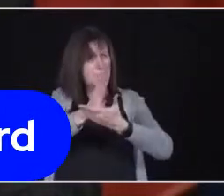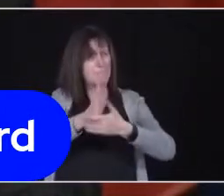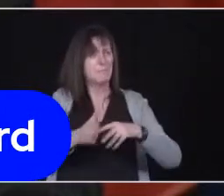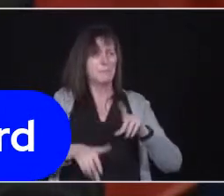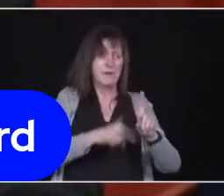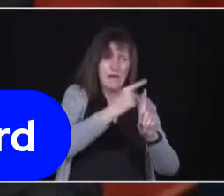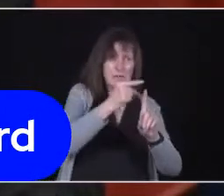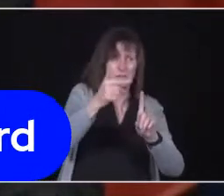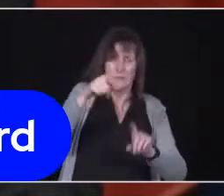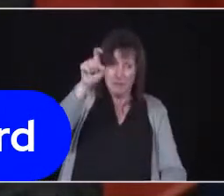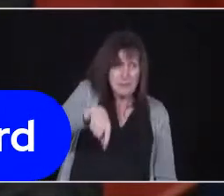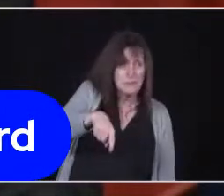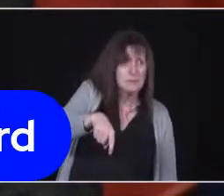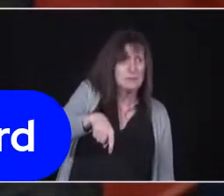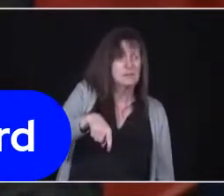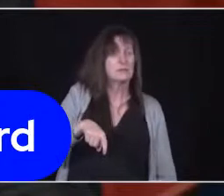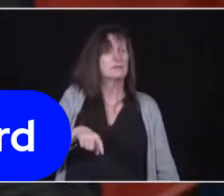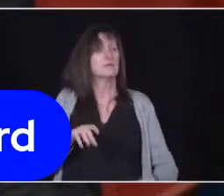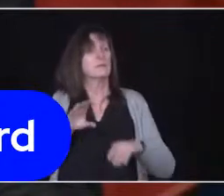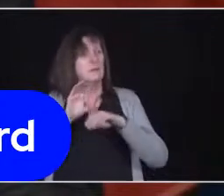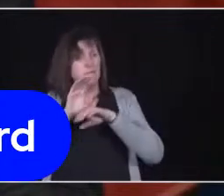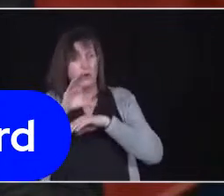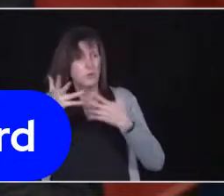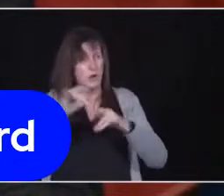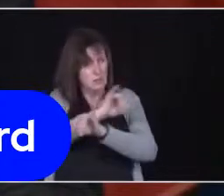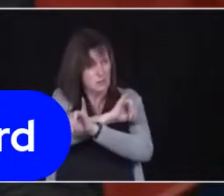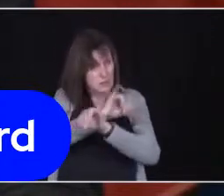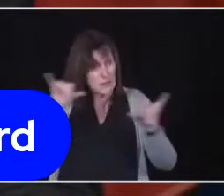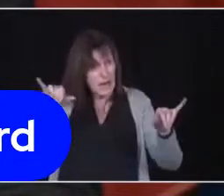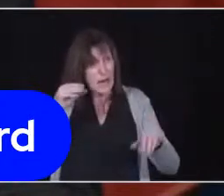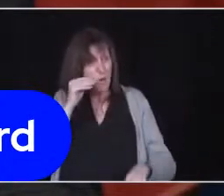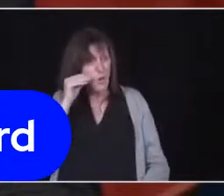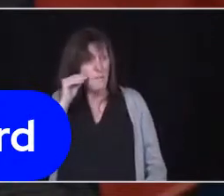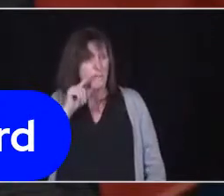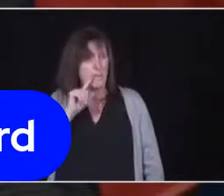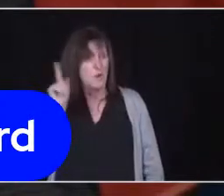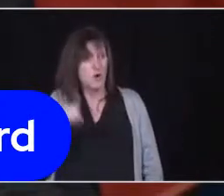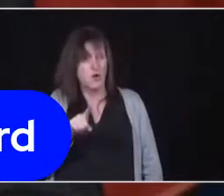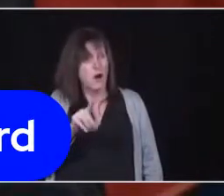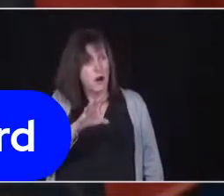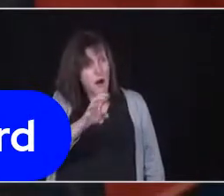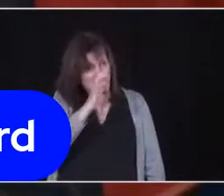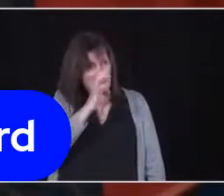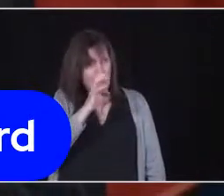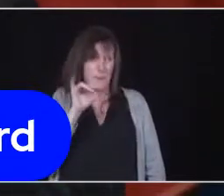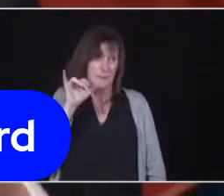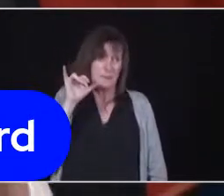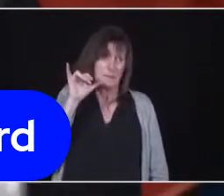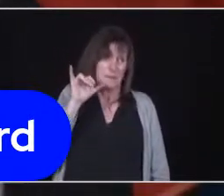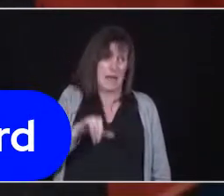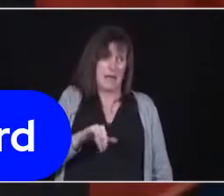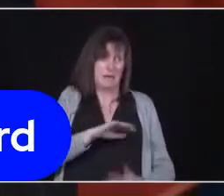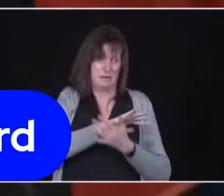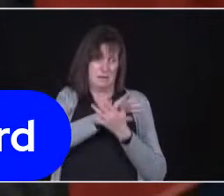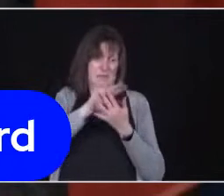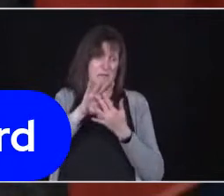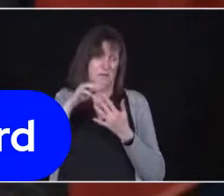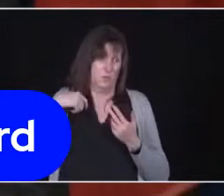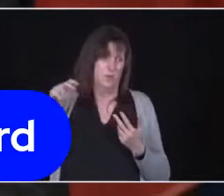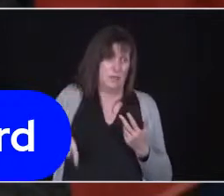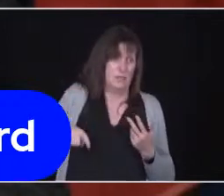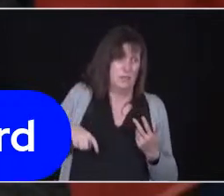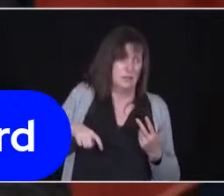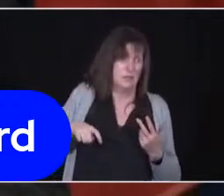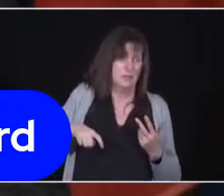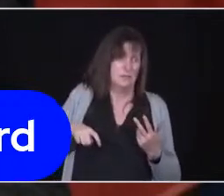order. It works, folks. That's what we need. We need that more than anything. The bottom line is, this is the